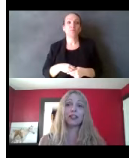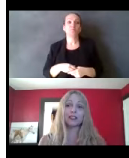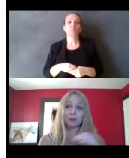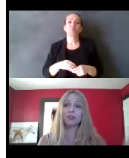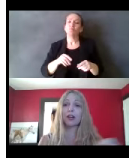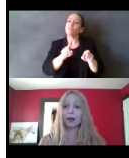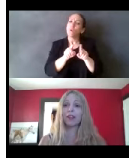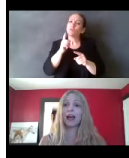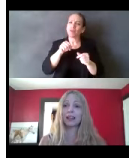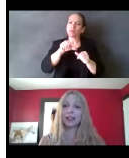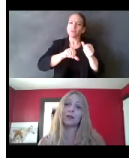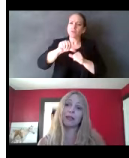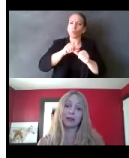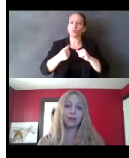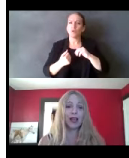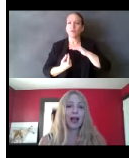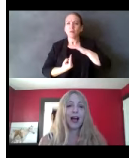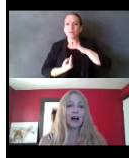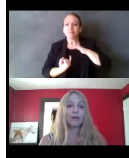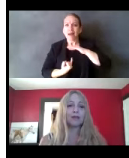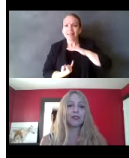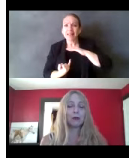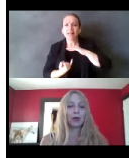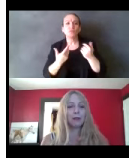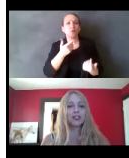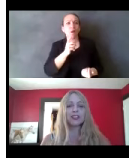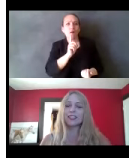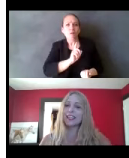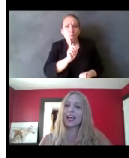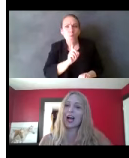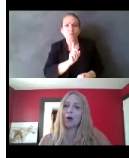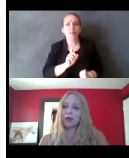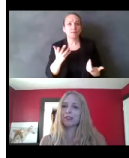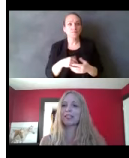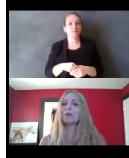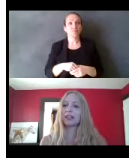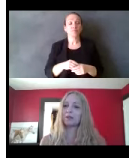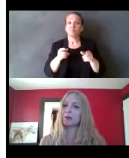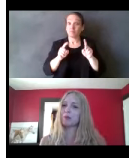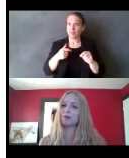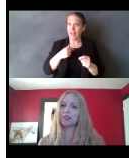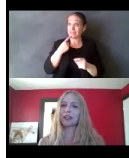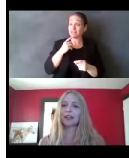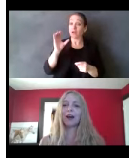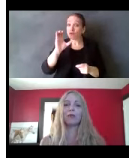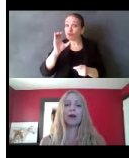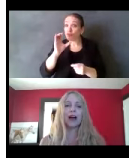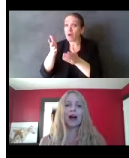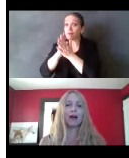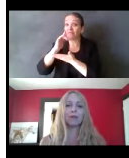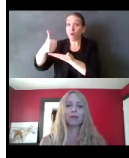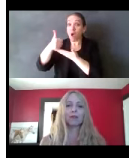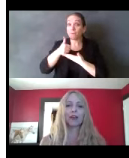and loneliness, and we'll talk about that in a minute. But when I mentioned seeking help, how stigma keeps people from seeking help,